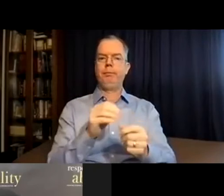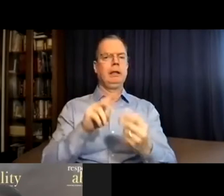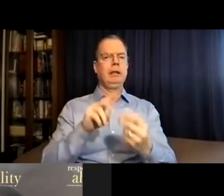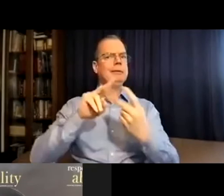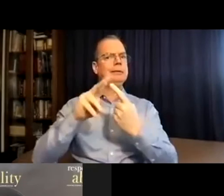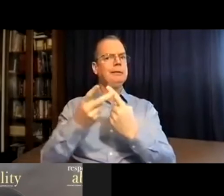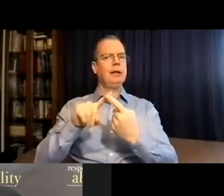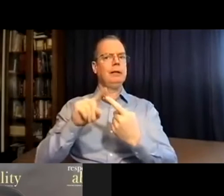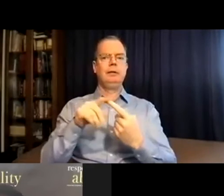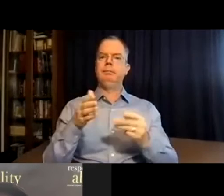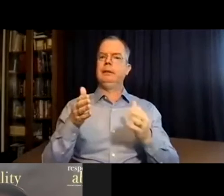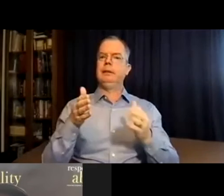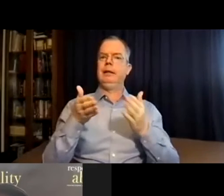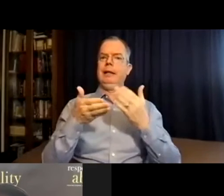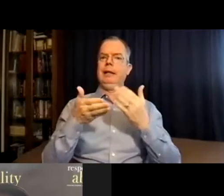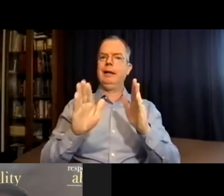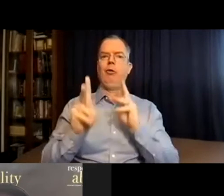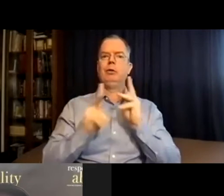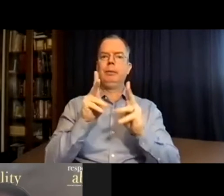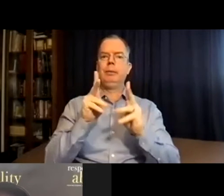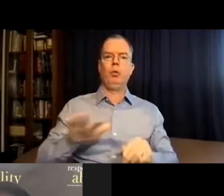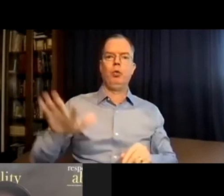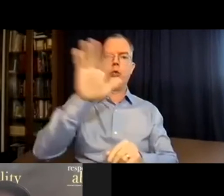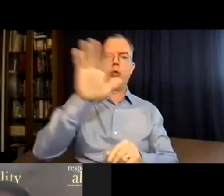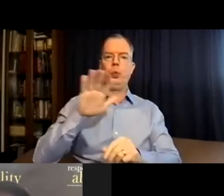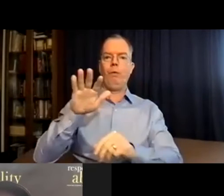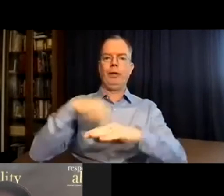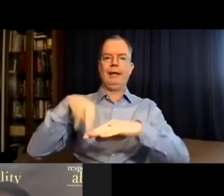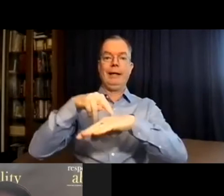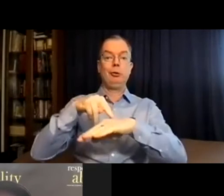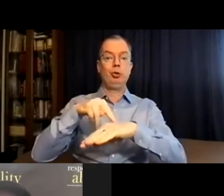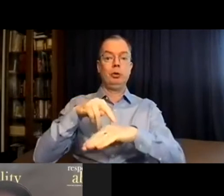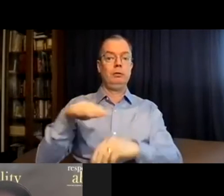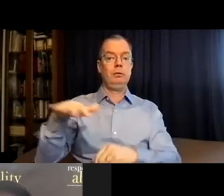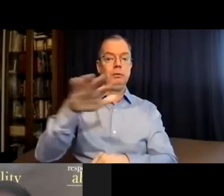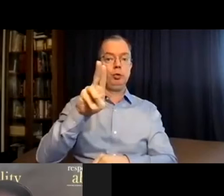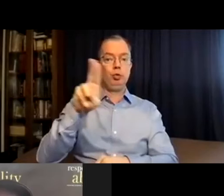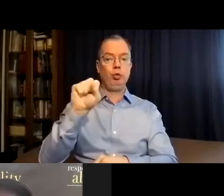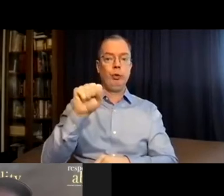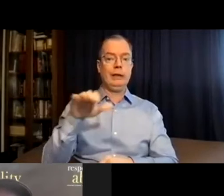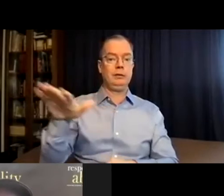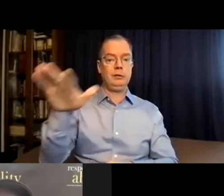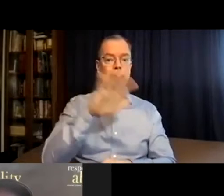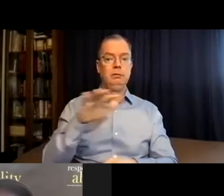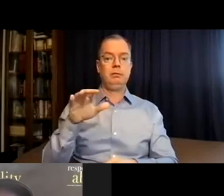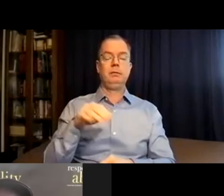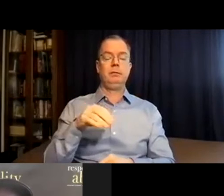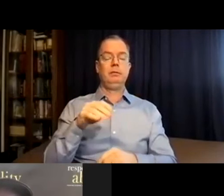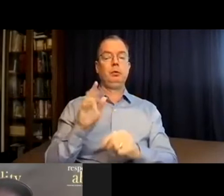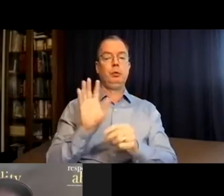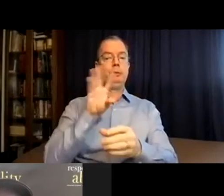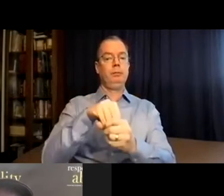from whatever their abilities are. And secondly, it allows people all over the nation